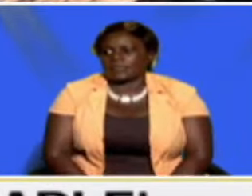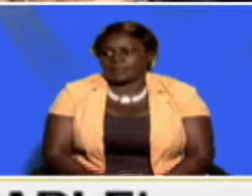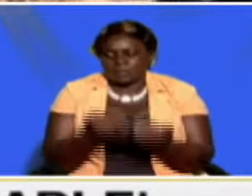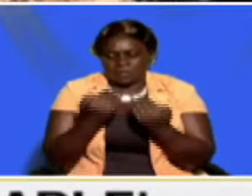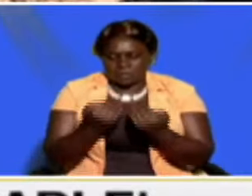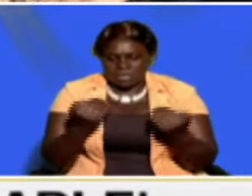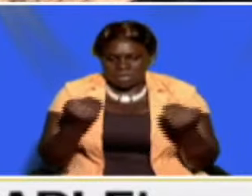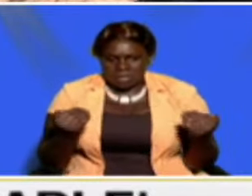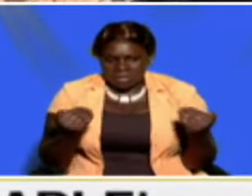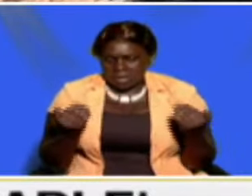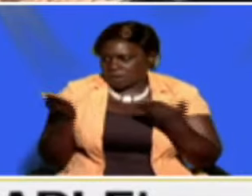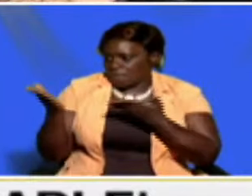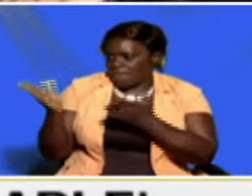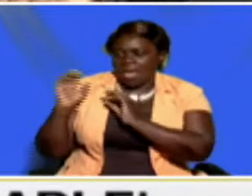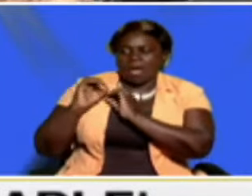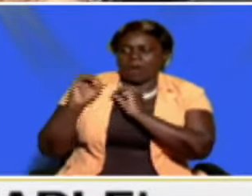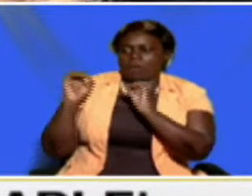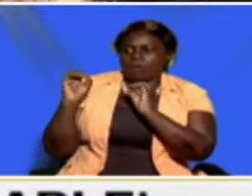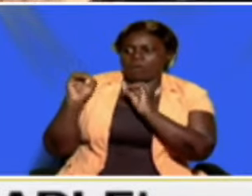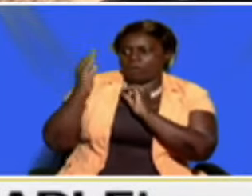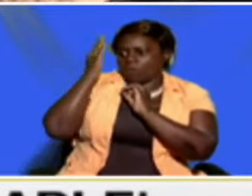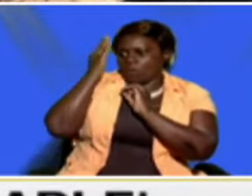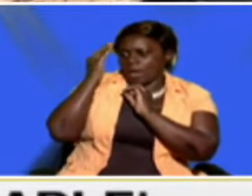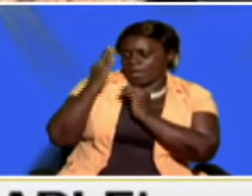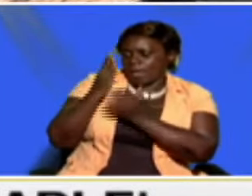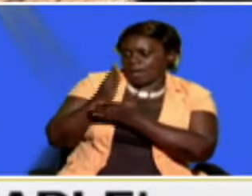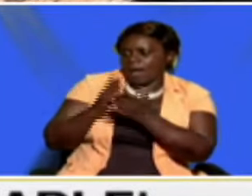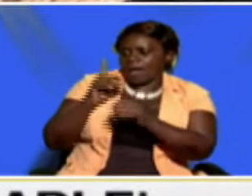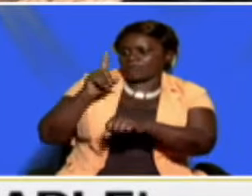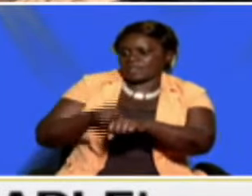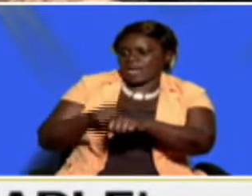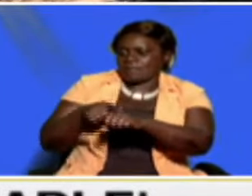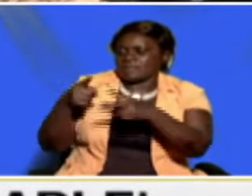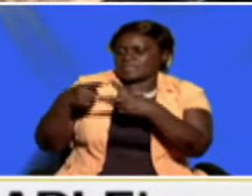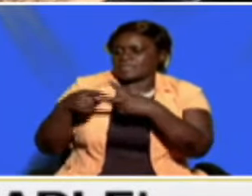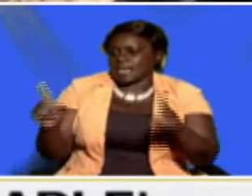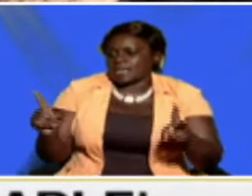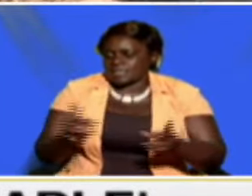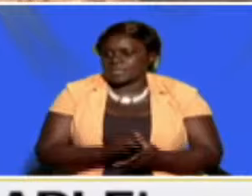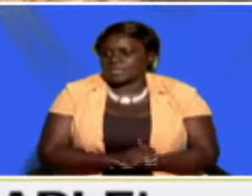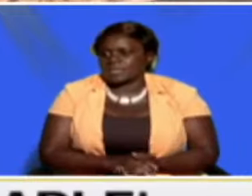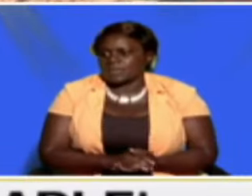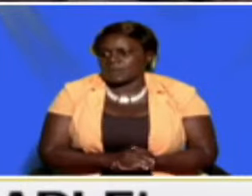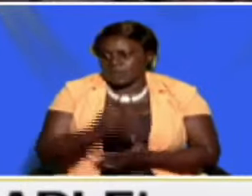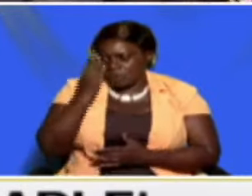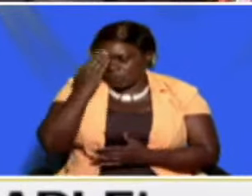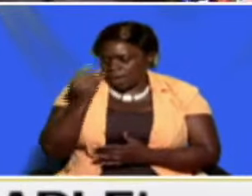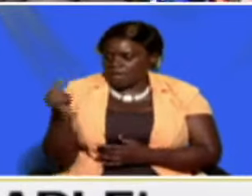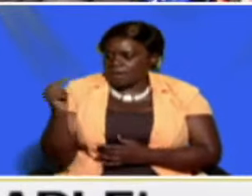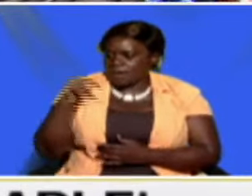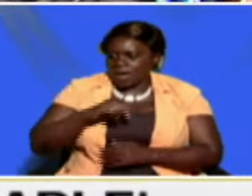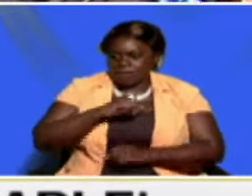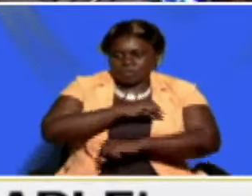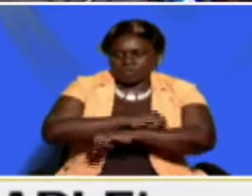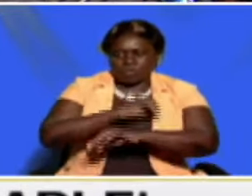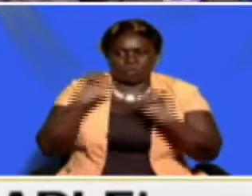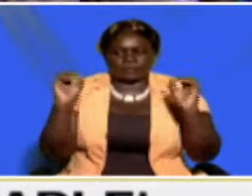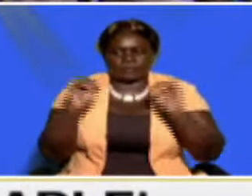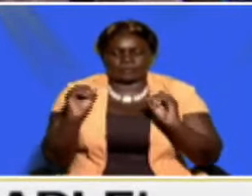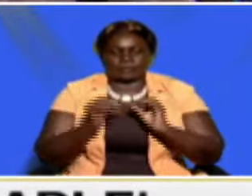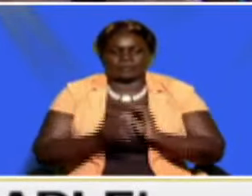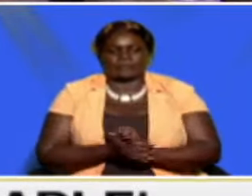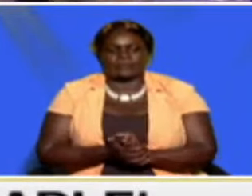Watoto hawako kwa sababu ile half term yao imeanza. Na ndio maana leo hakuna mtoto shuleni.